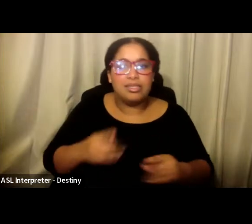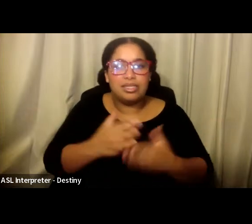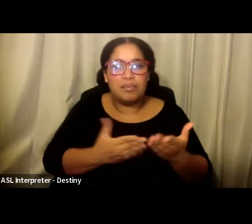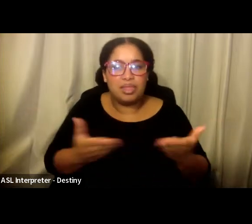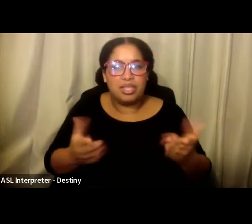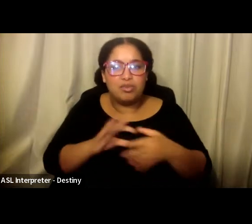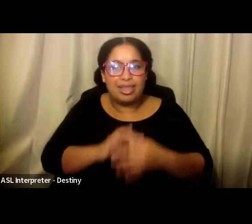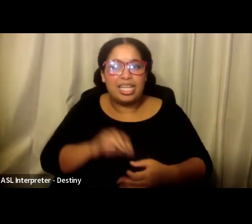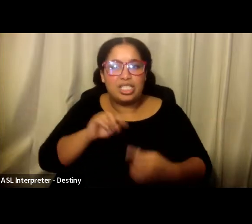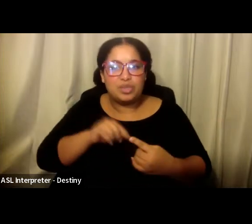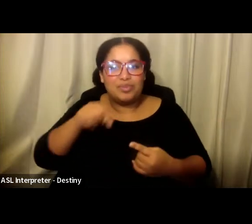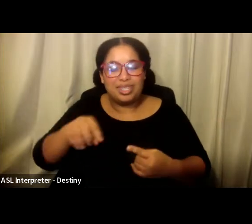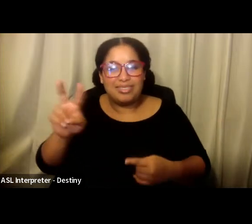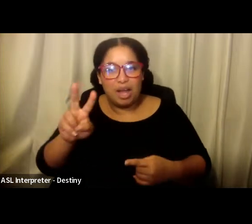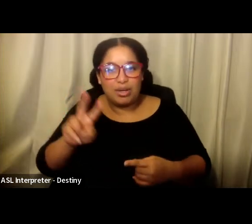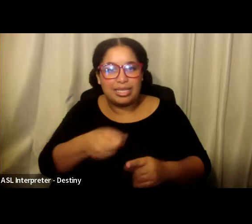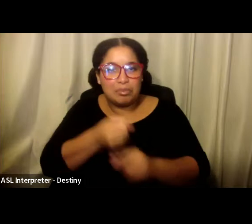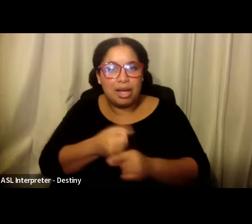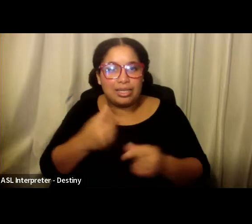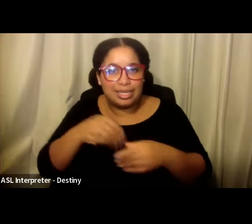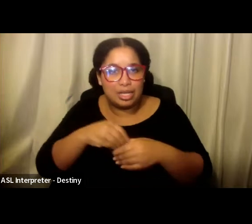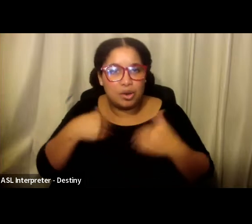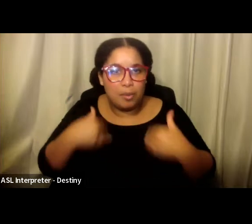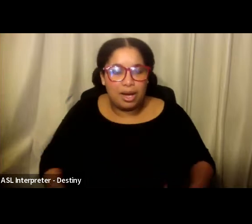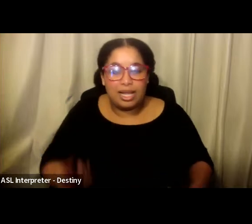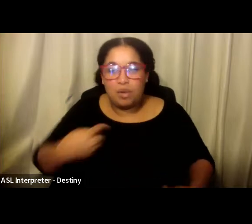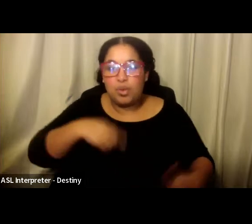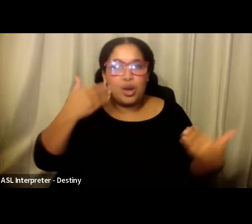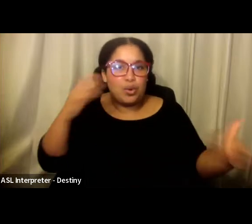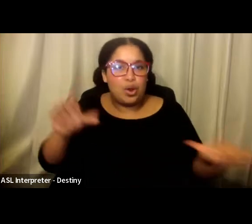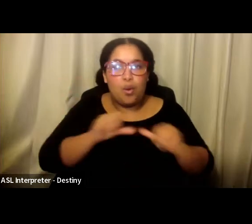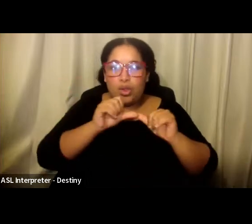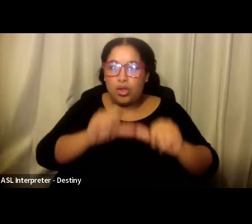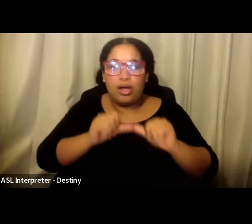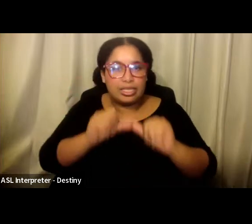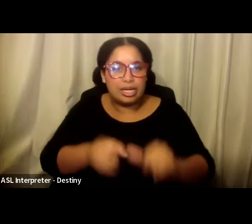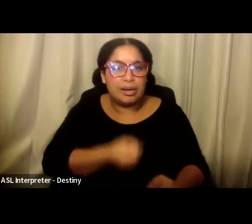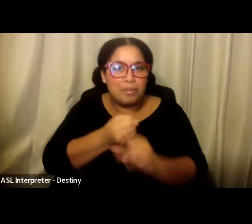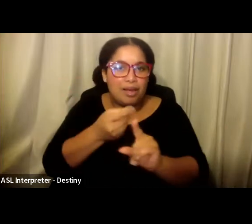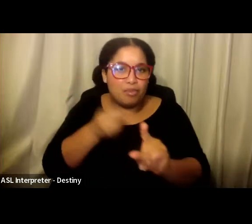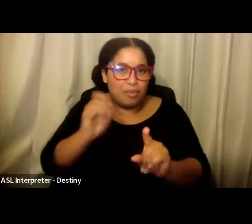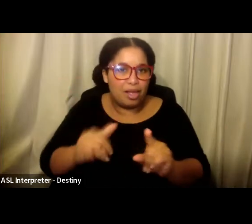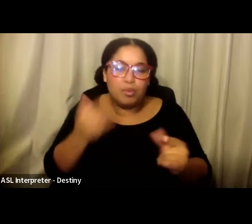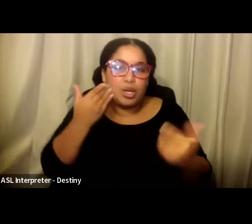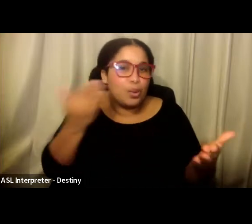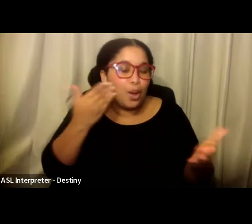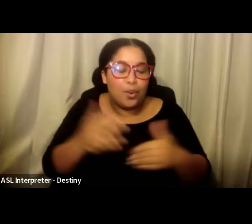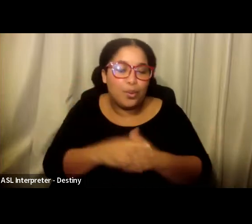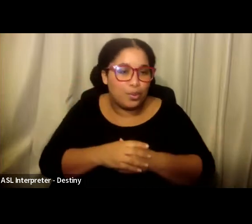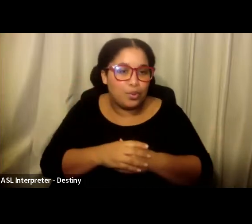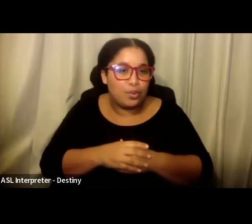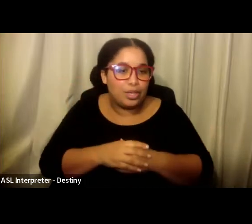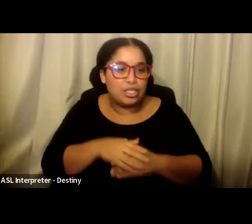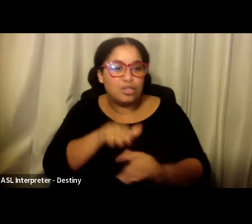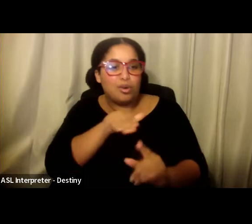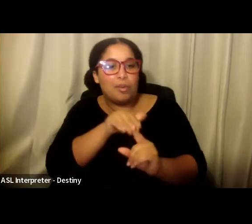doing inside your body that we don't know what the long-term consequences are. And to just remind